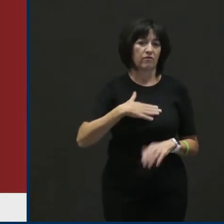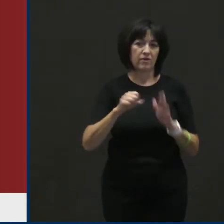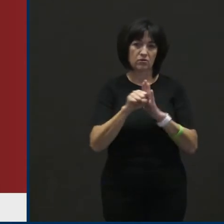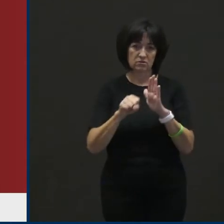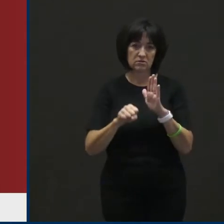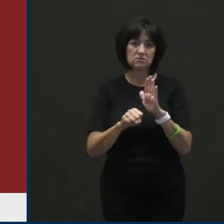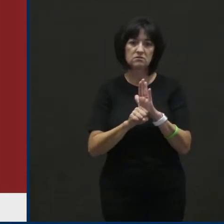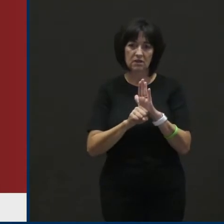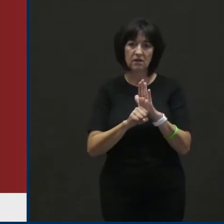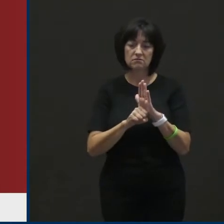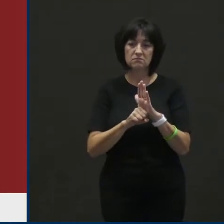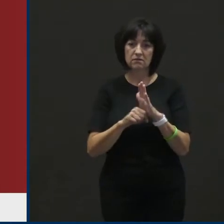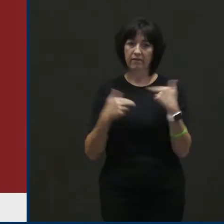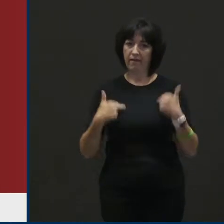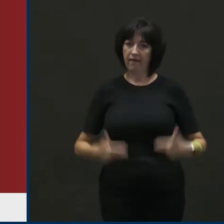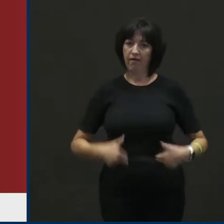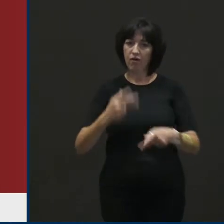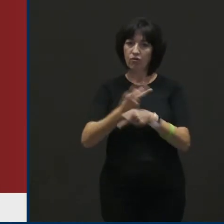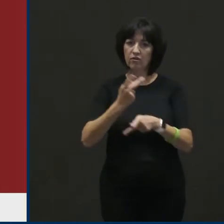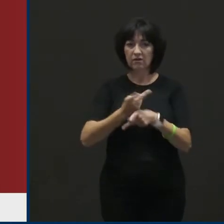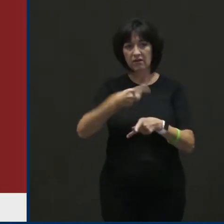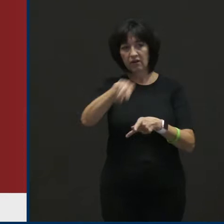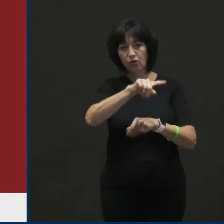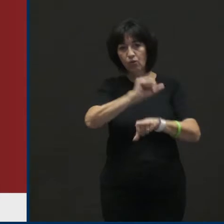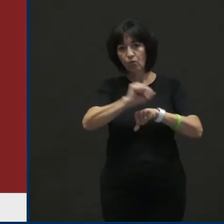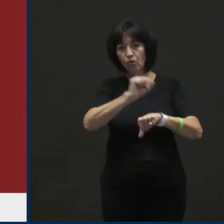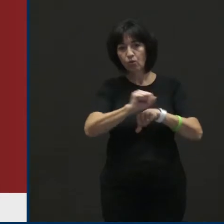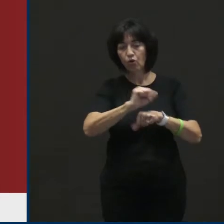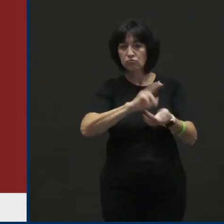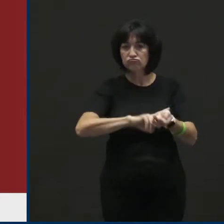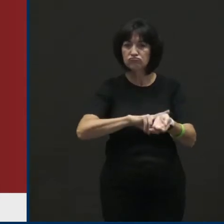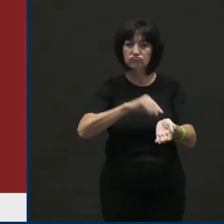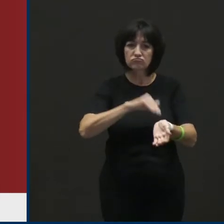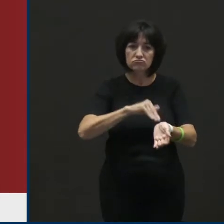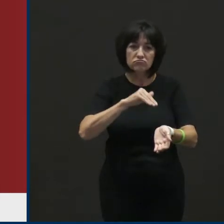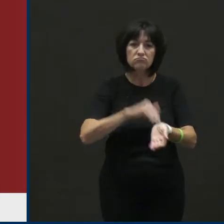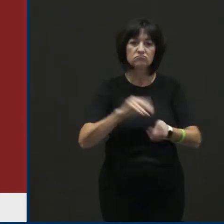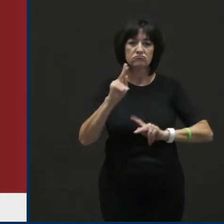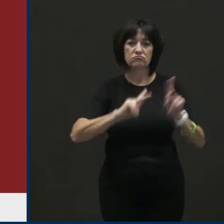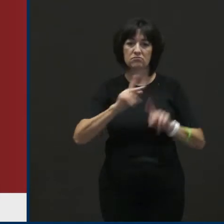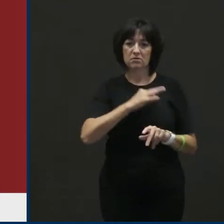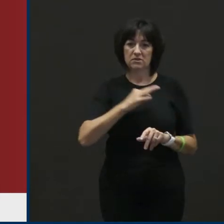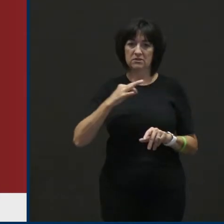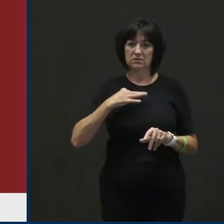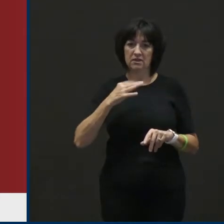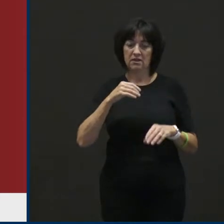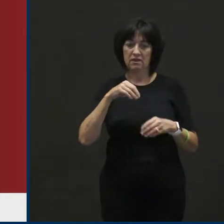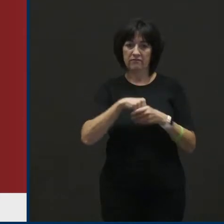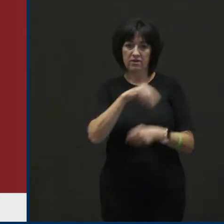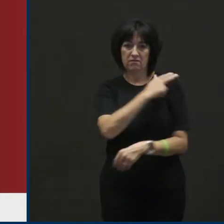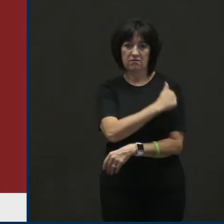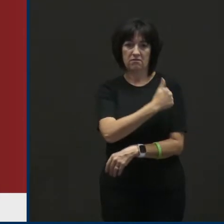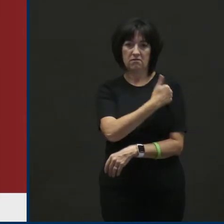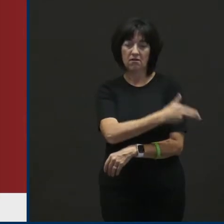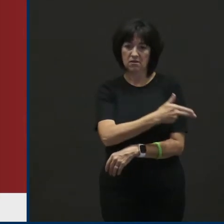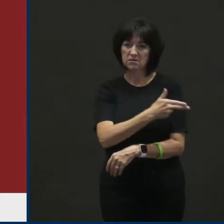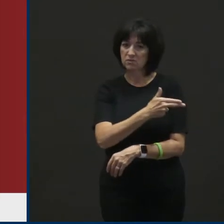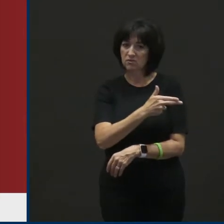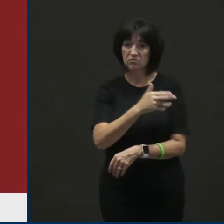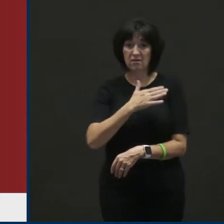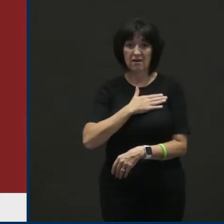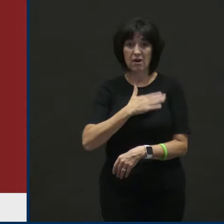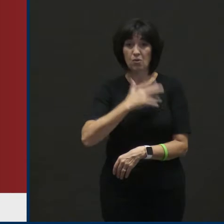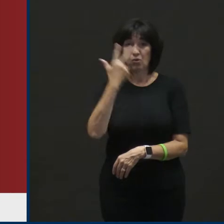workers. We've got a tremendous and have had a tremendous relationship with our hospitals and in each of the three counties. They've been doing a